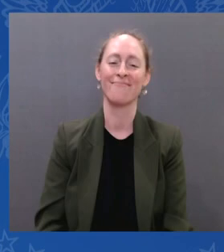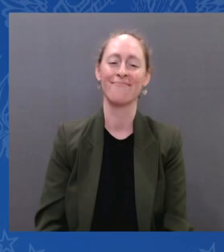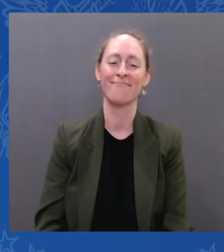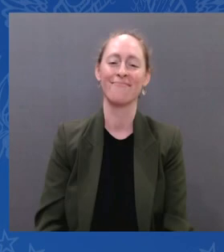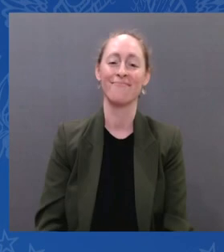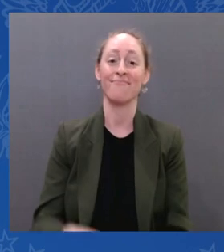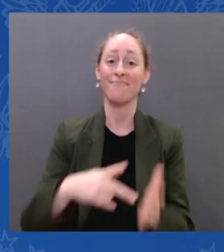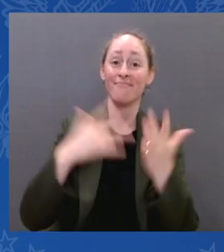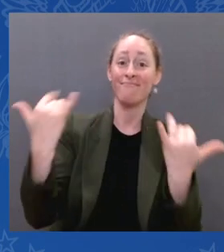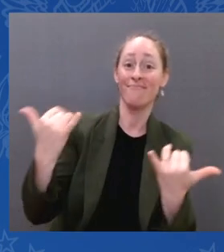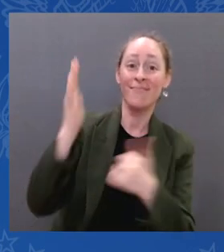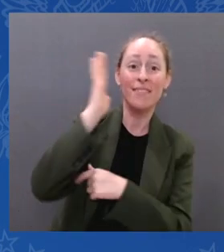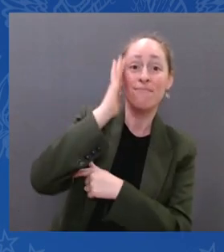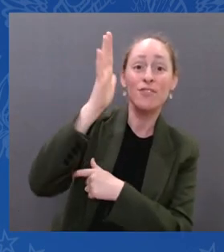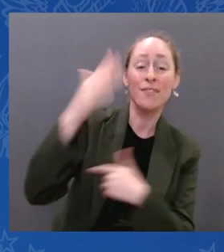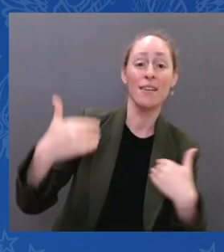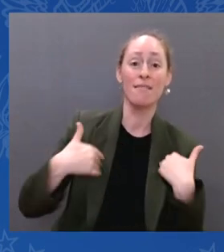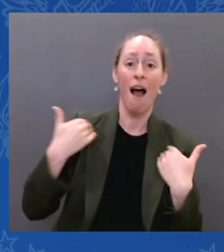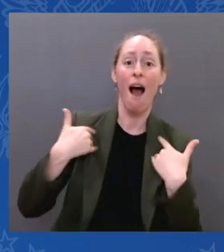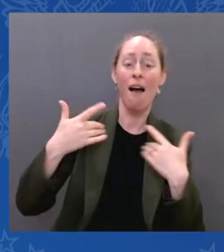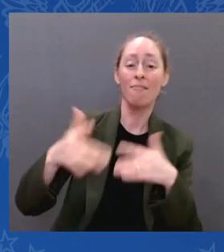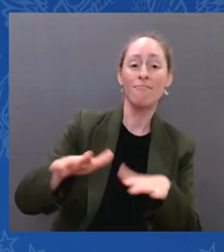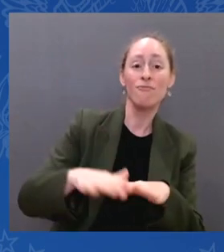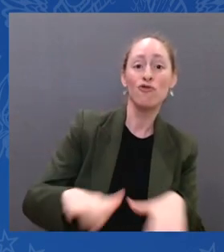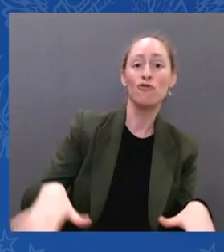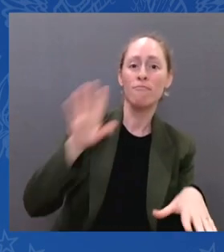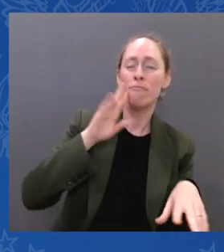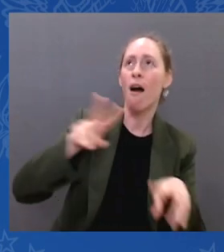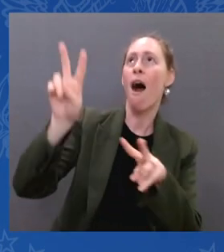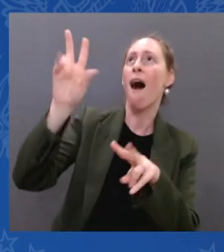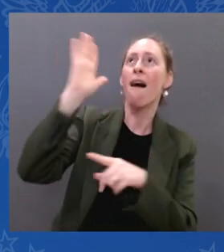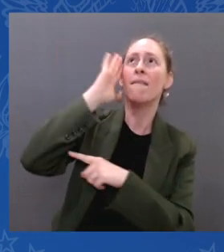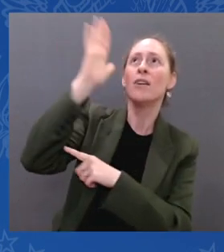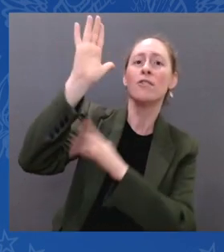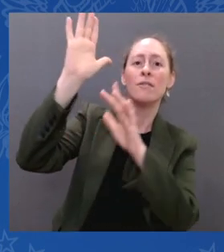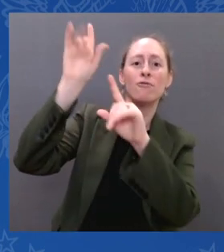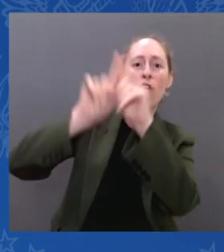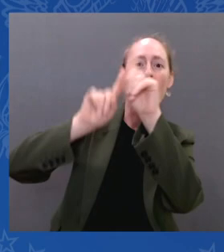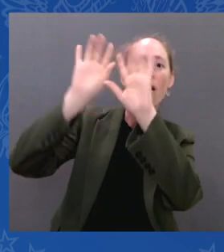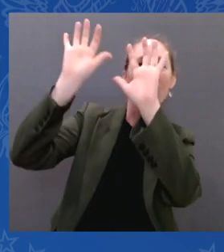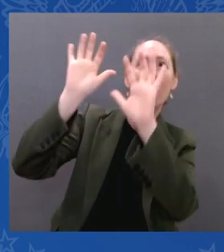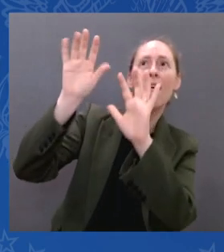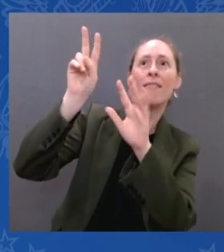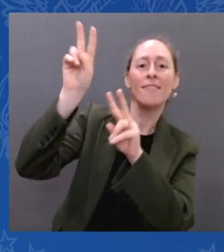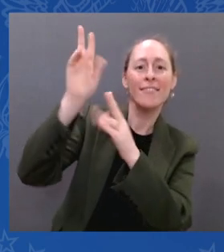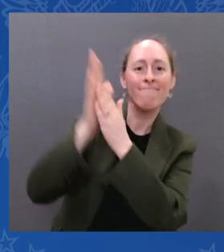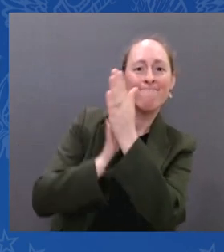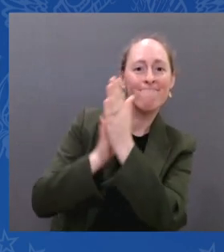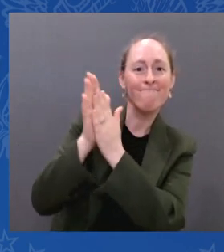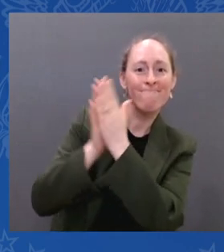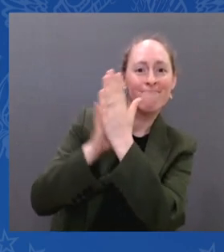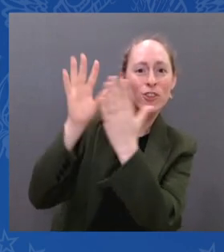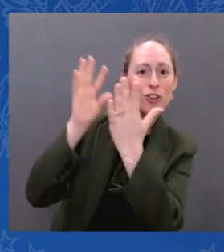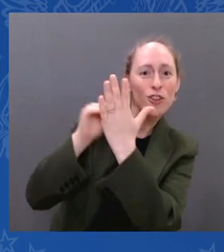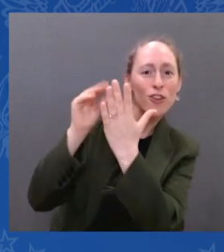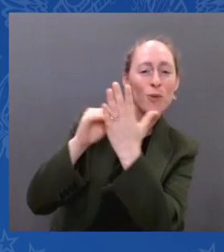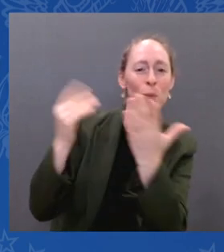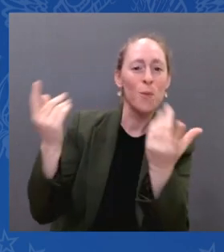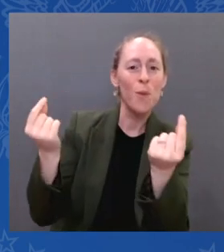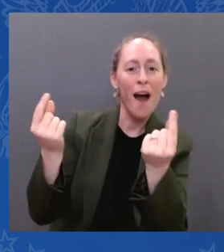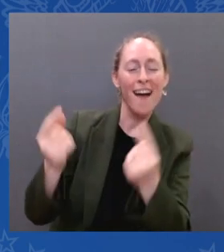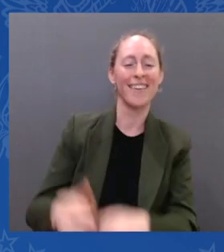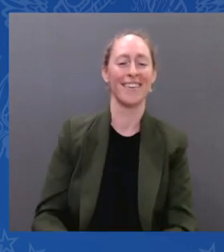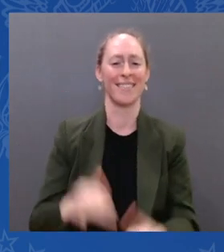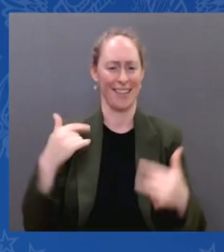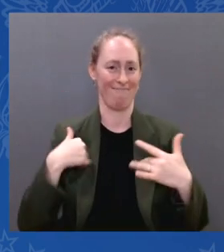introduce a leader who has always believed in the power of American innovation and international cooperation